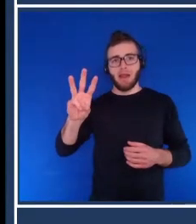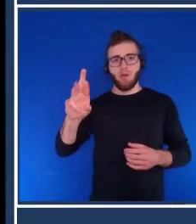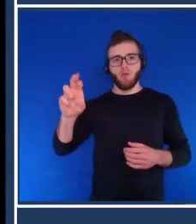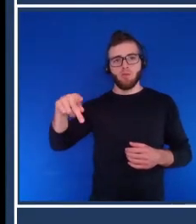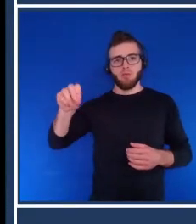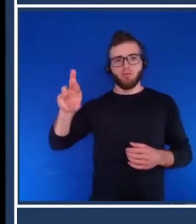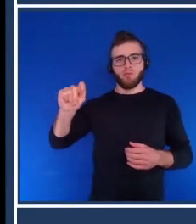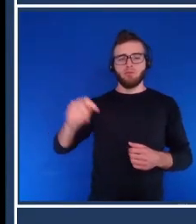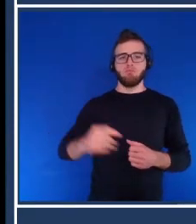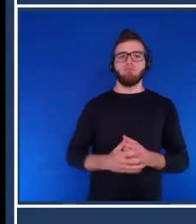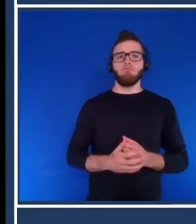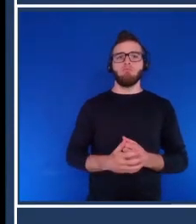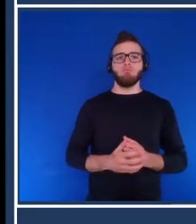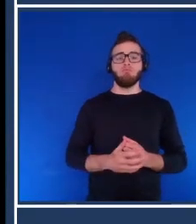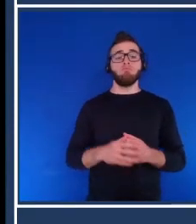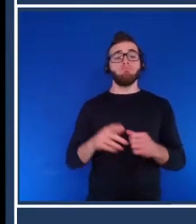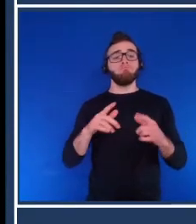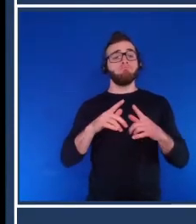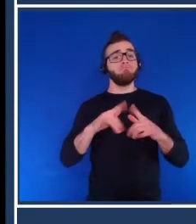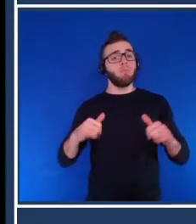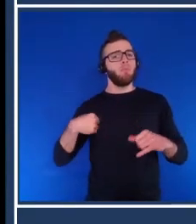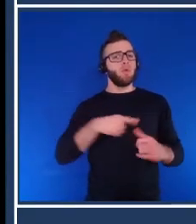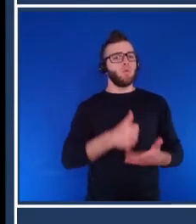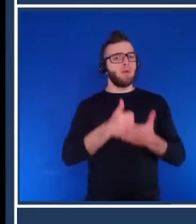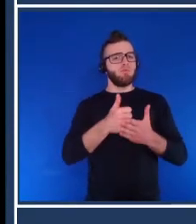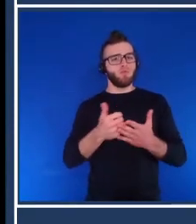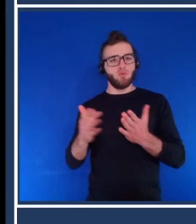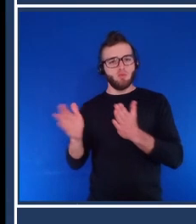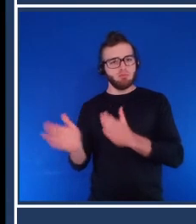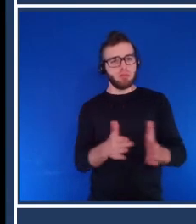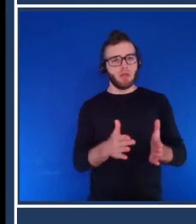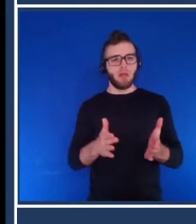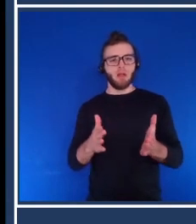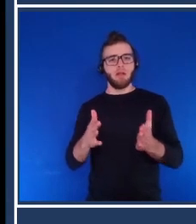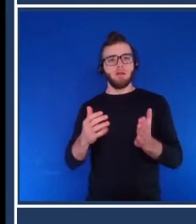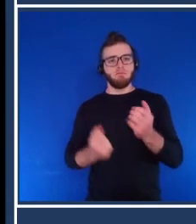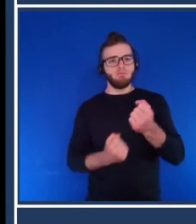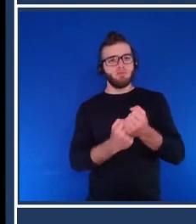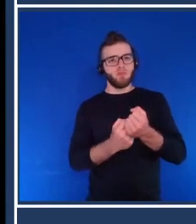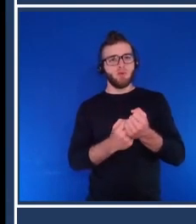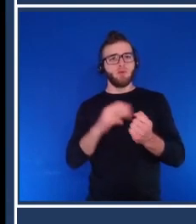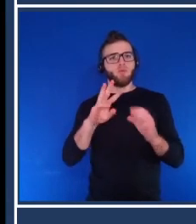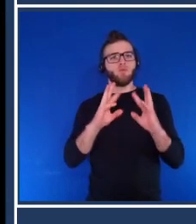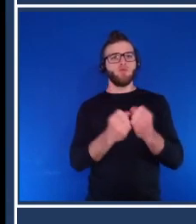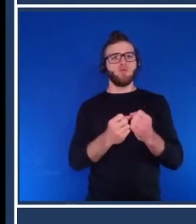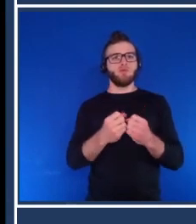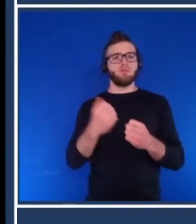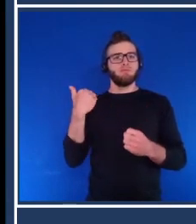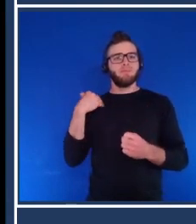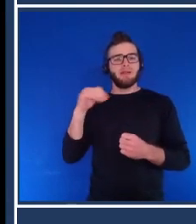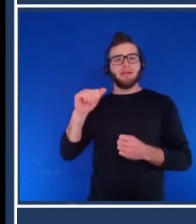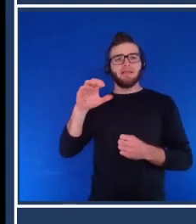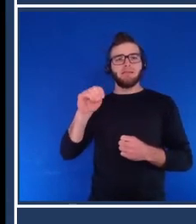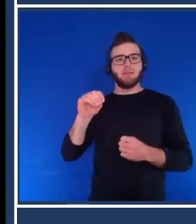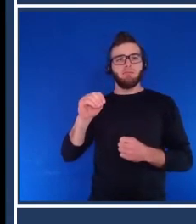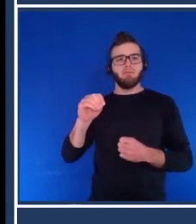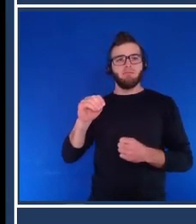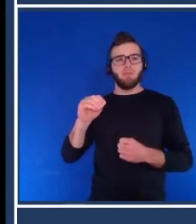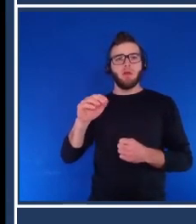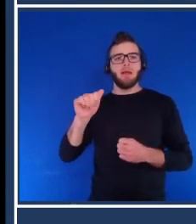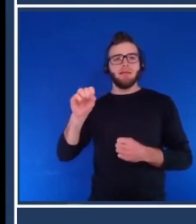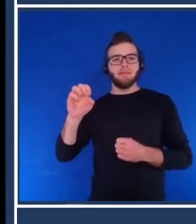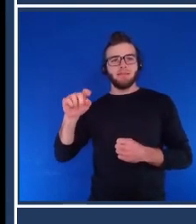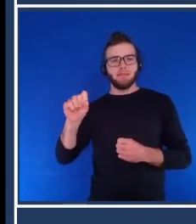We also helped organize and sponsor a workshop at last fall's ACM Assets Conference. ACM Assets is a